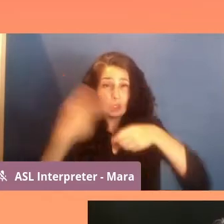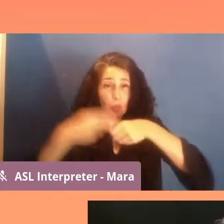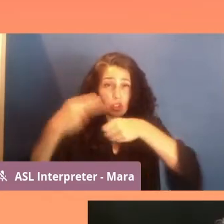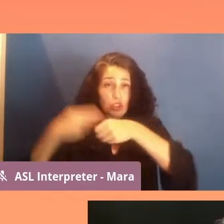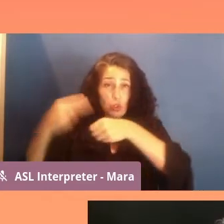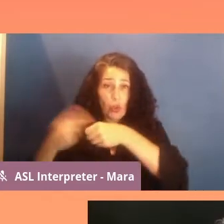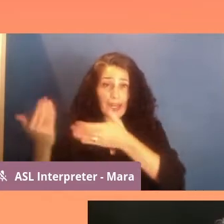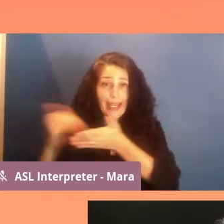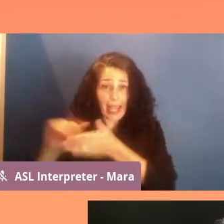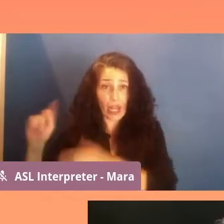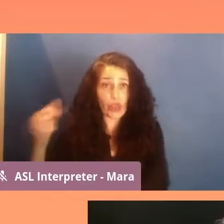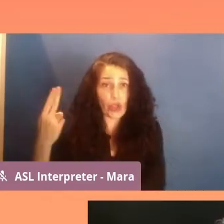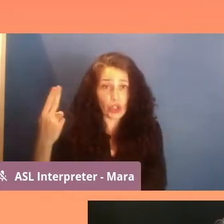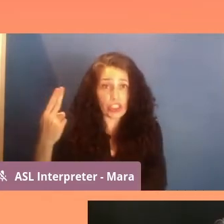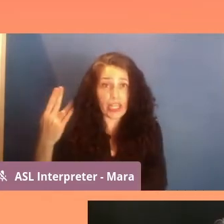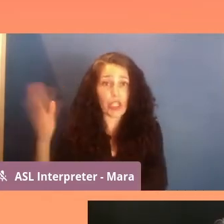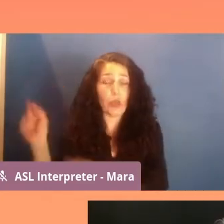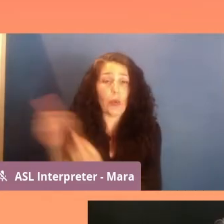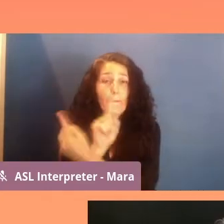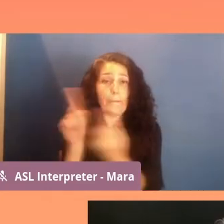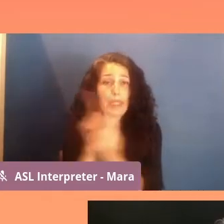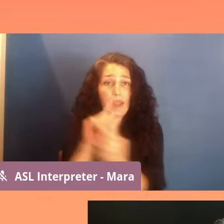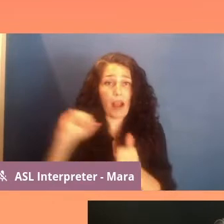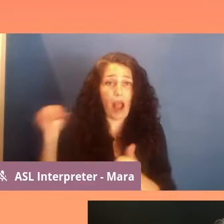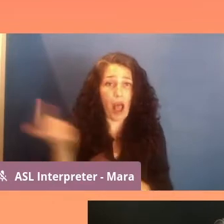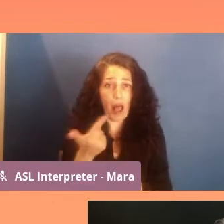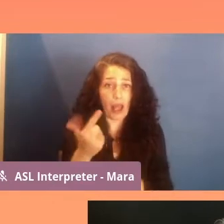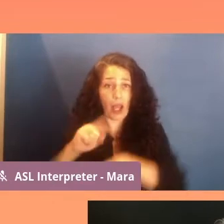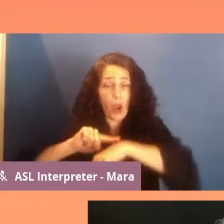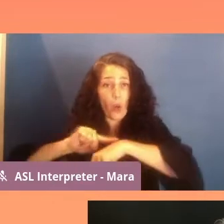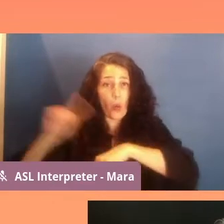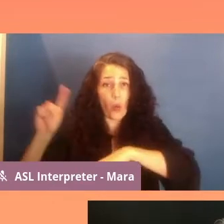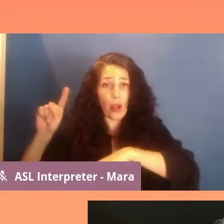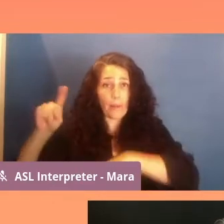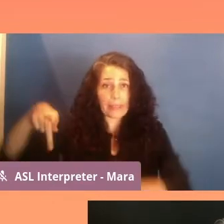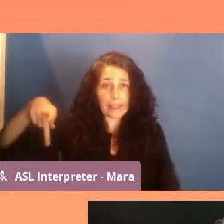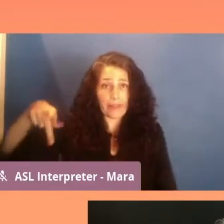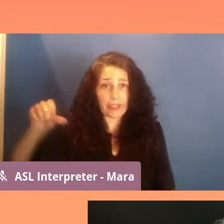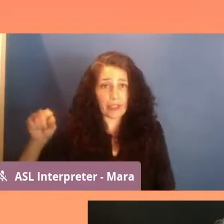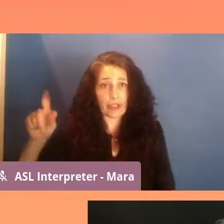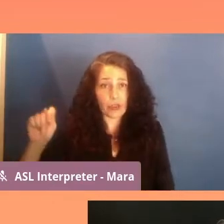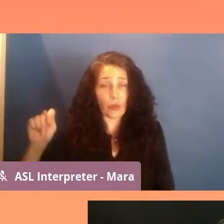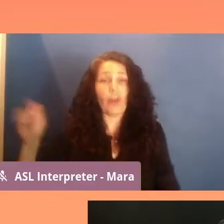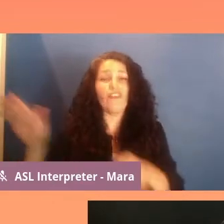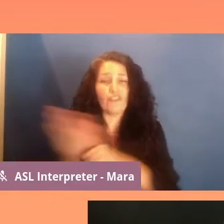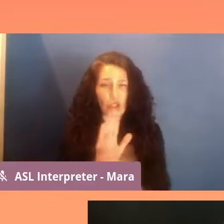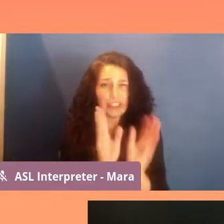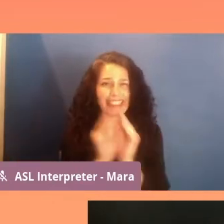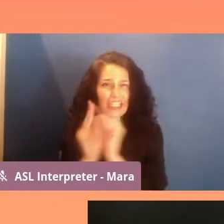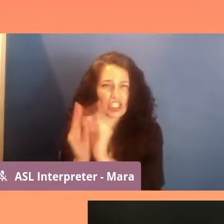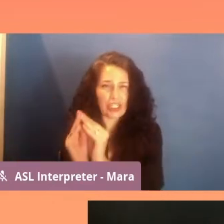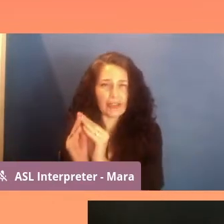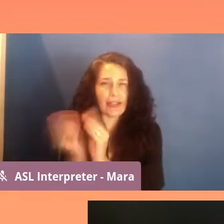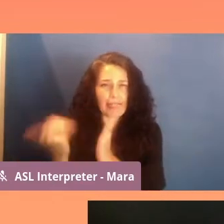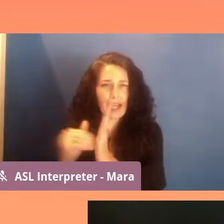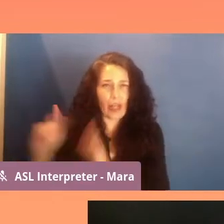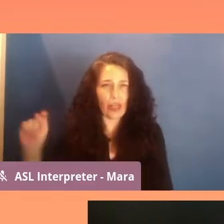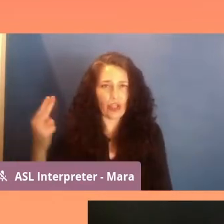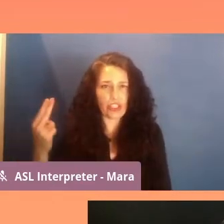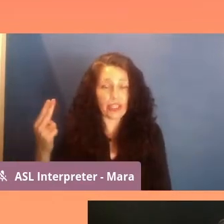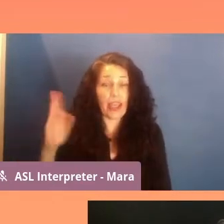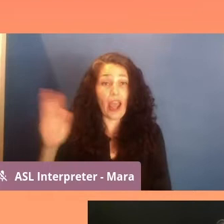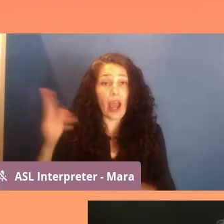on Thursday at 1 p.m. Pacific for our full session. So I'm just going to share very briefly